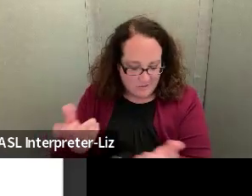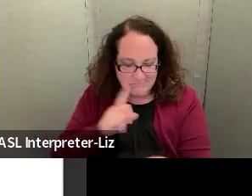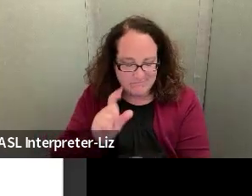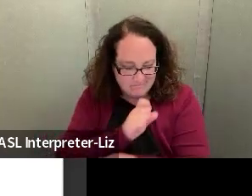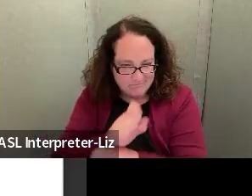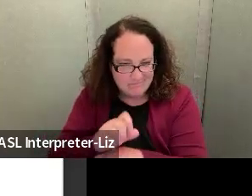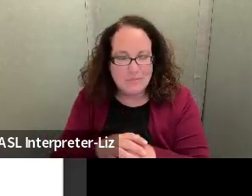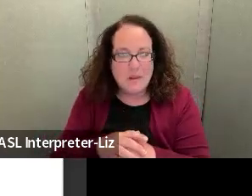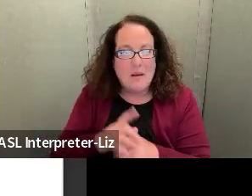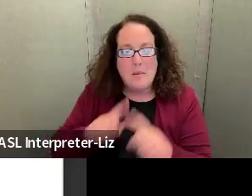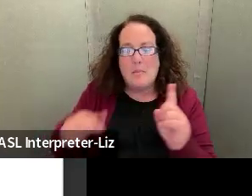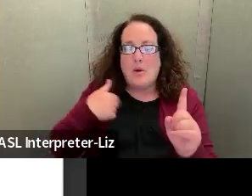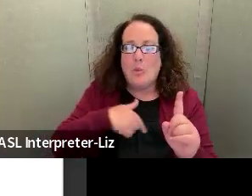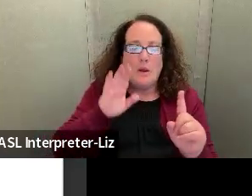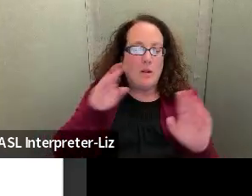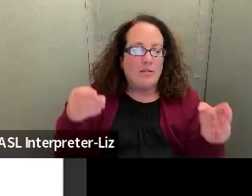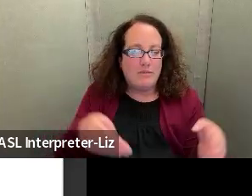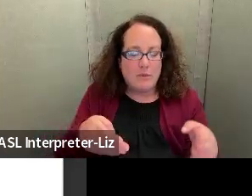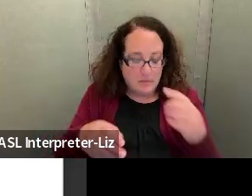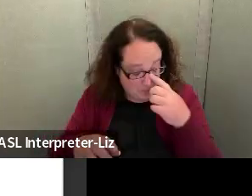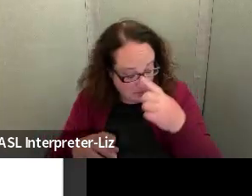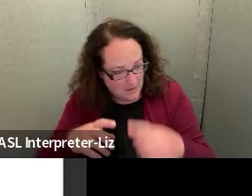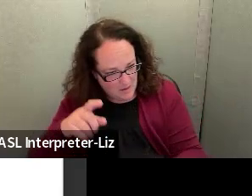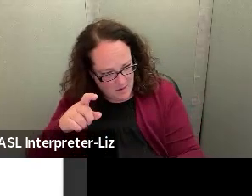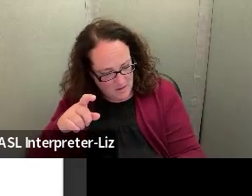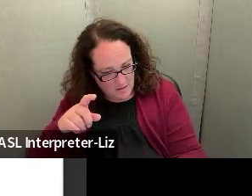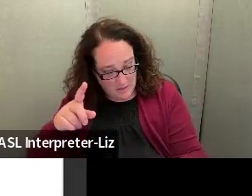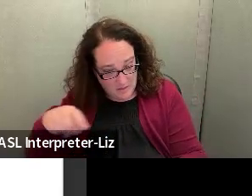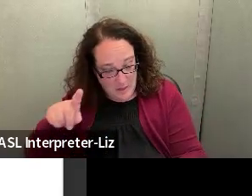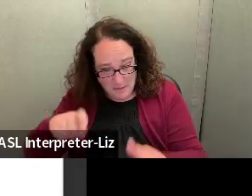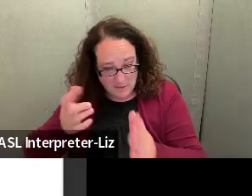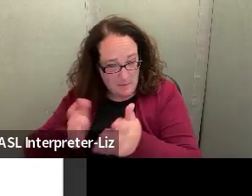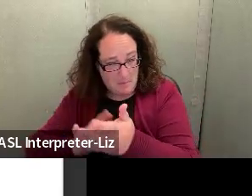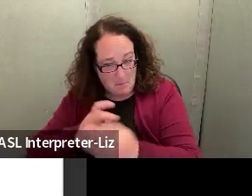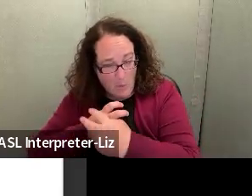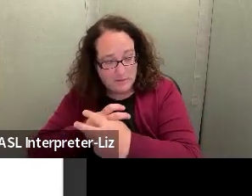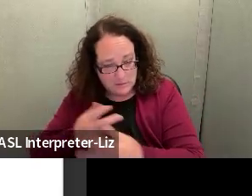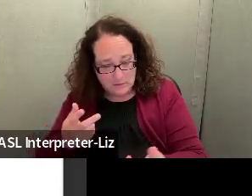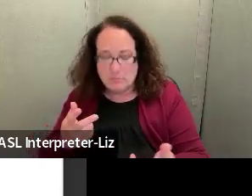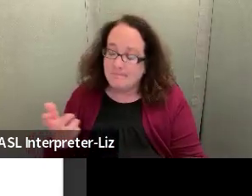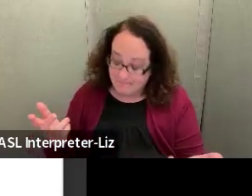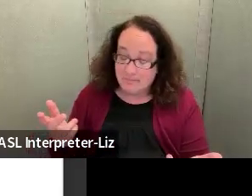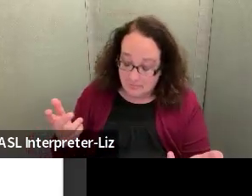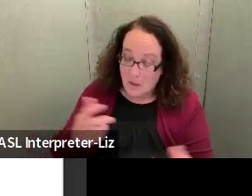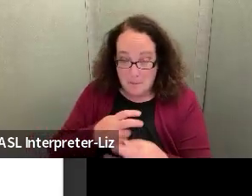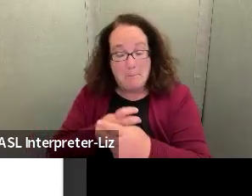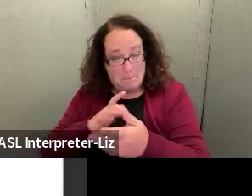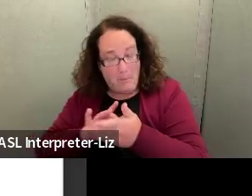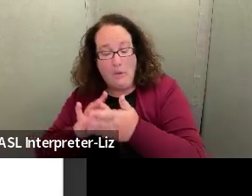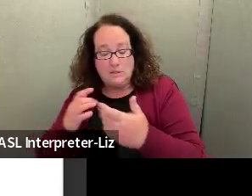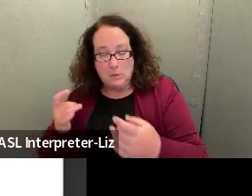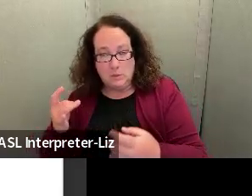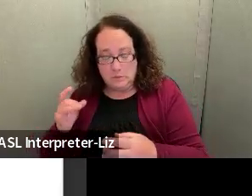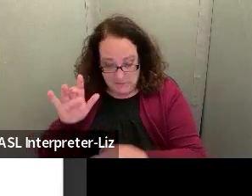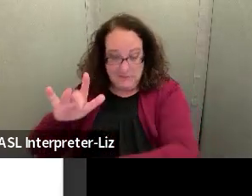But we're going to talk about So they must have been poisoned a little bit. Yeah, and not only were they poisoned by